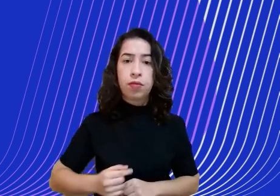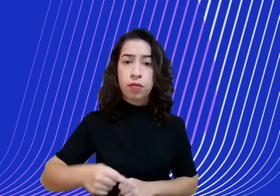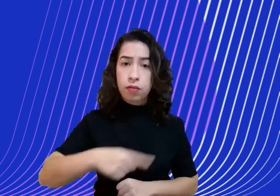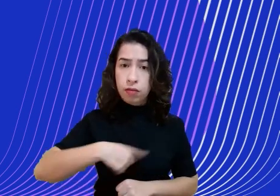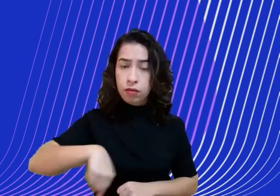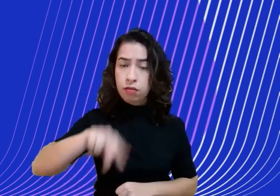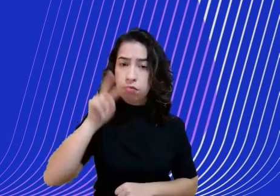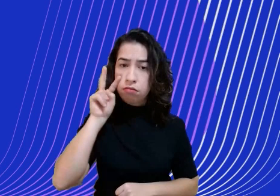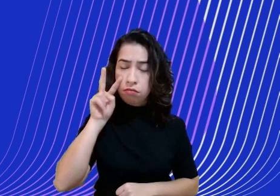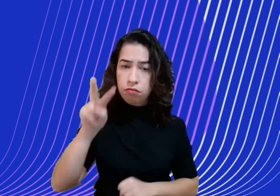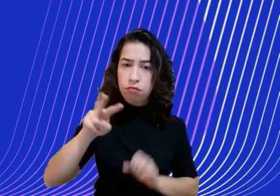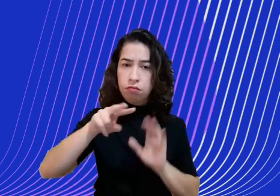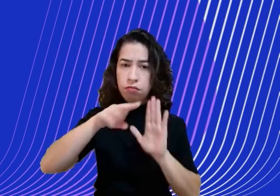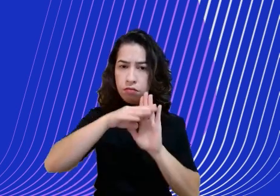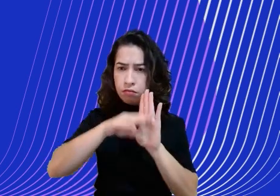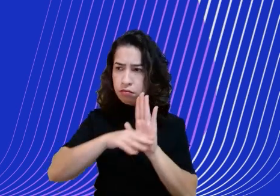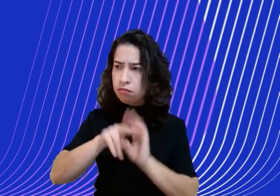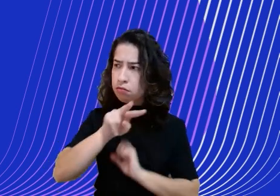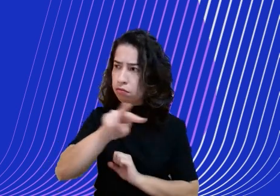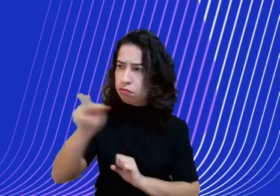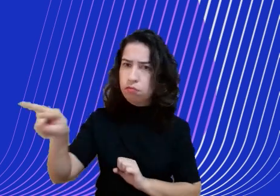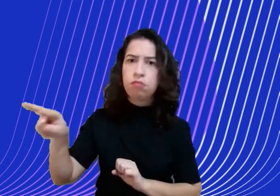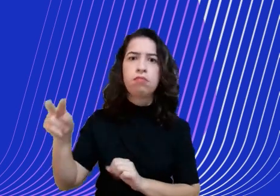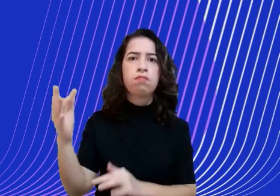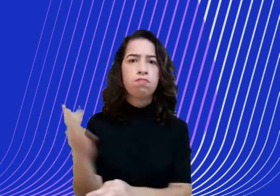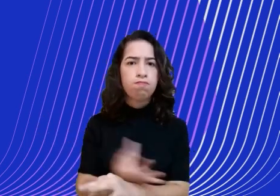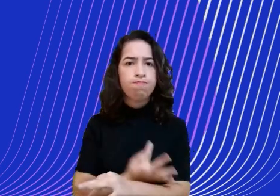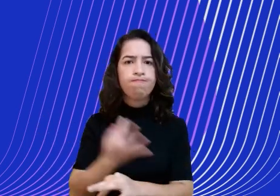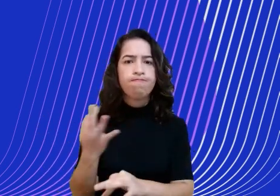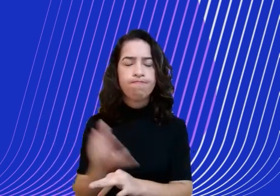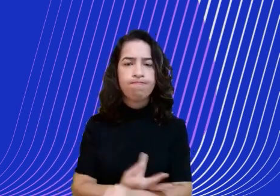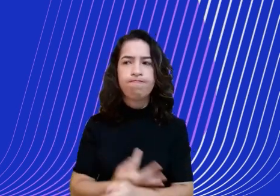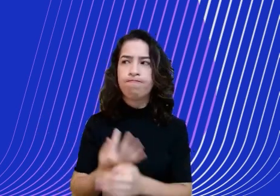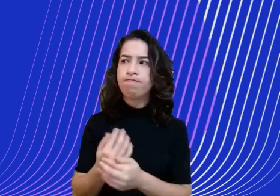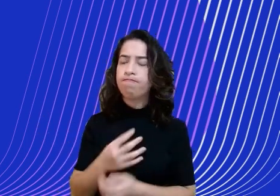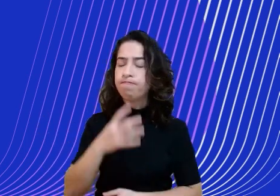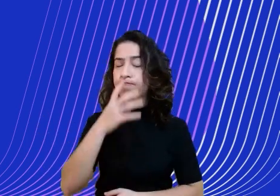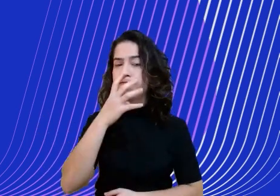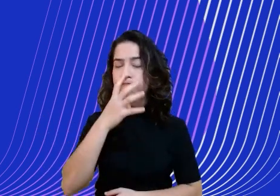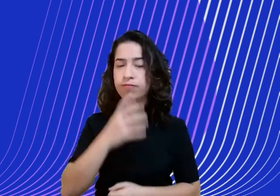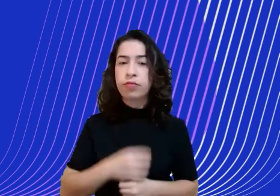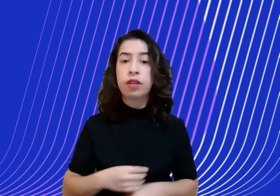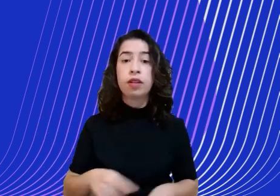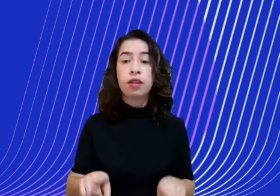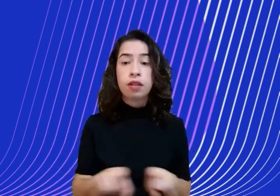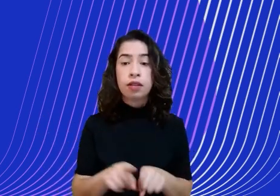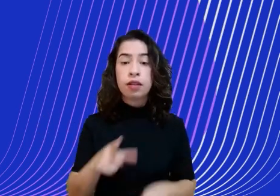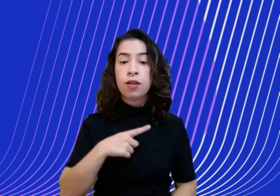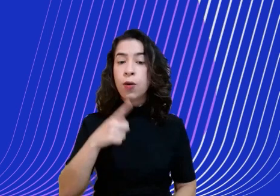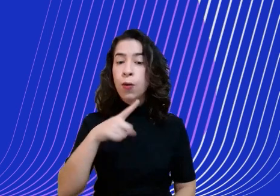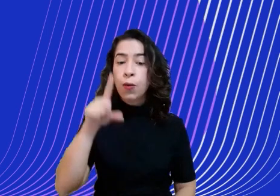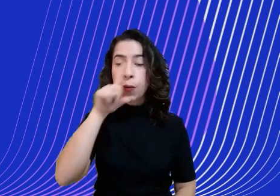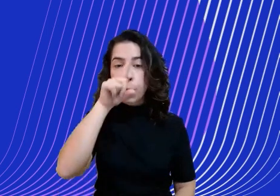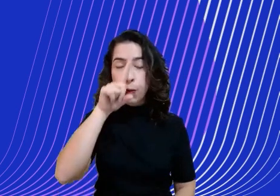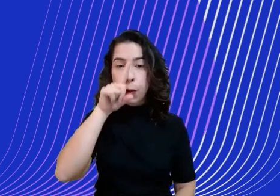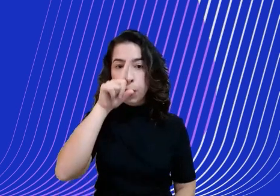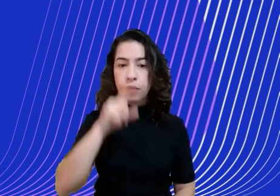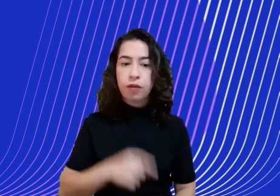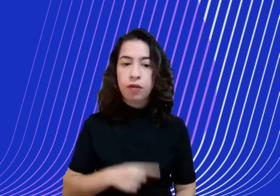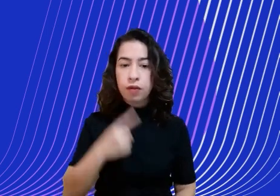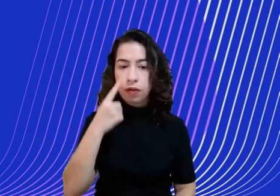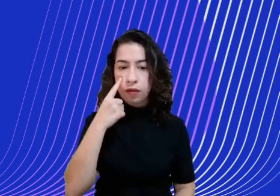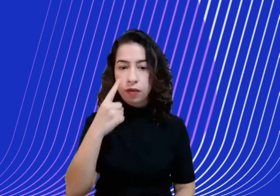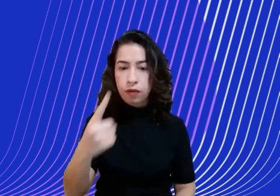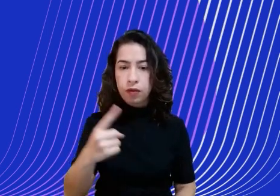our portfolio was really resilient in this crisis. And besides that, we have a crisis. We see the